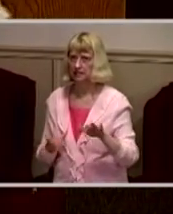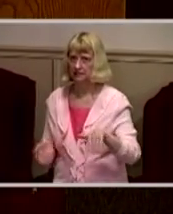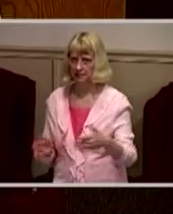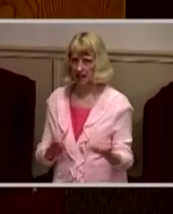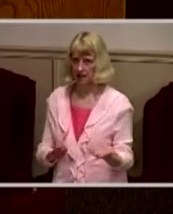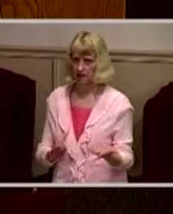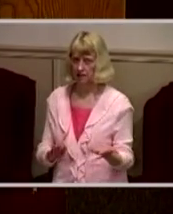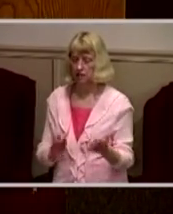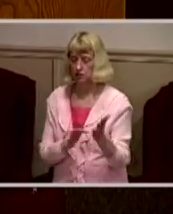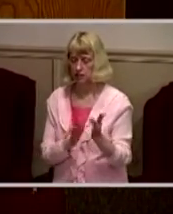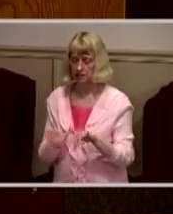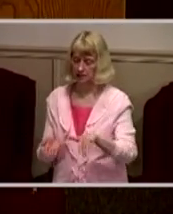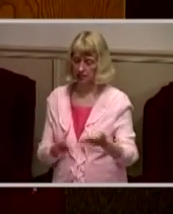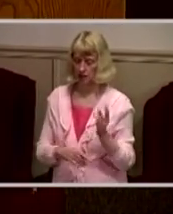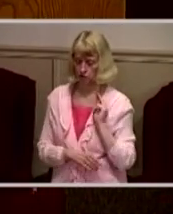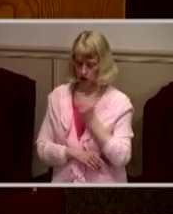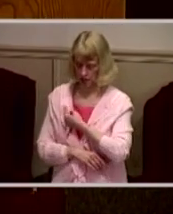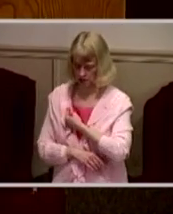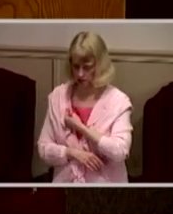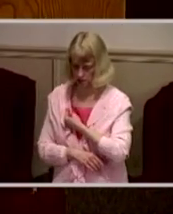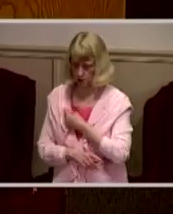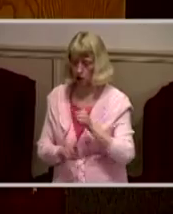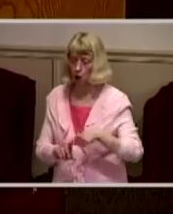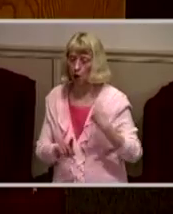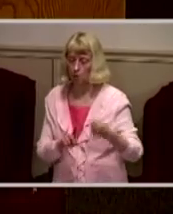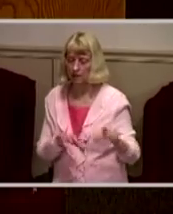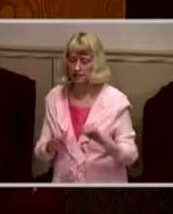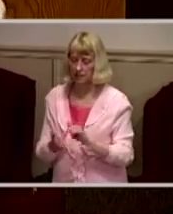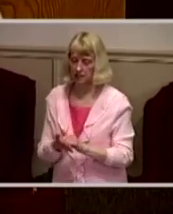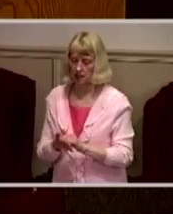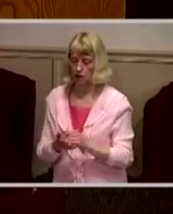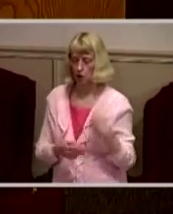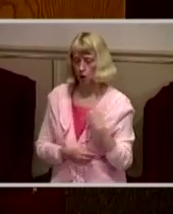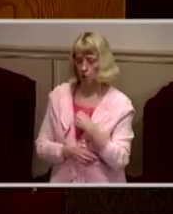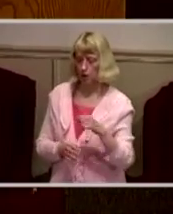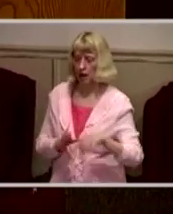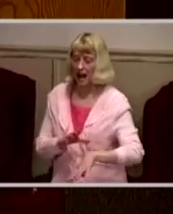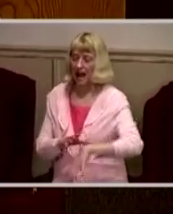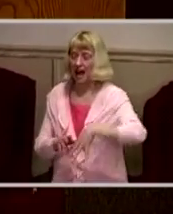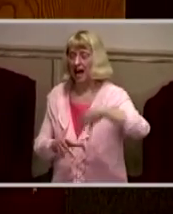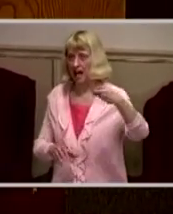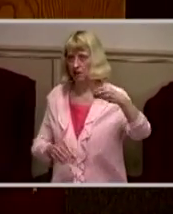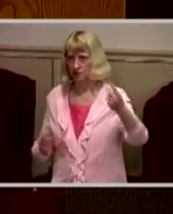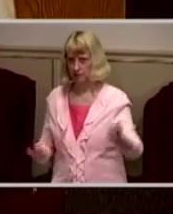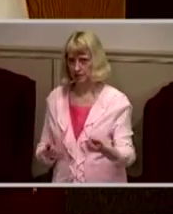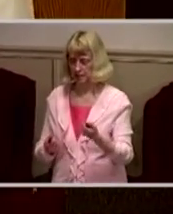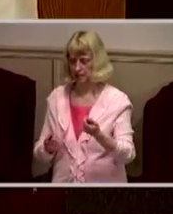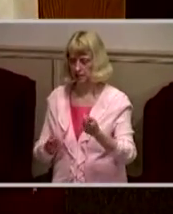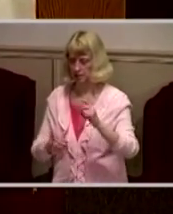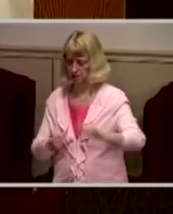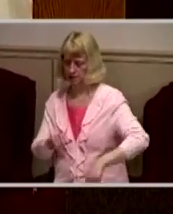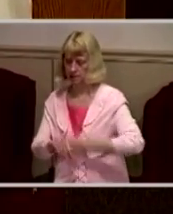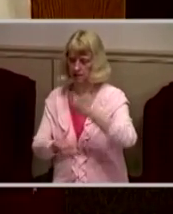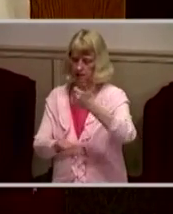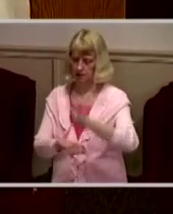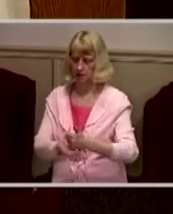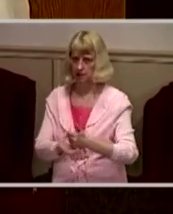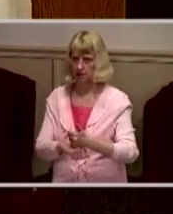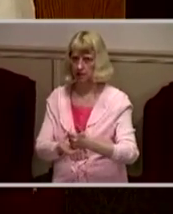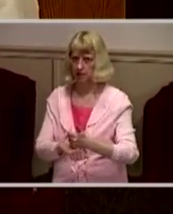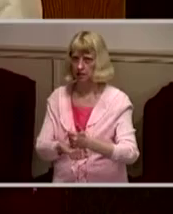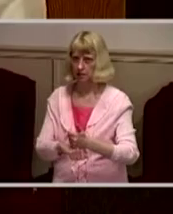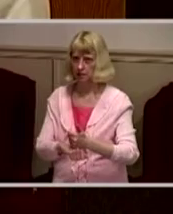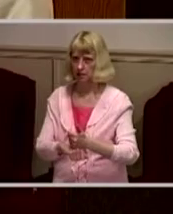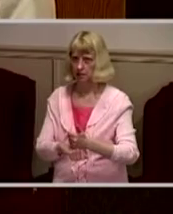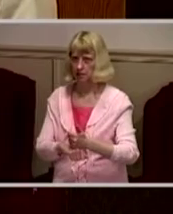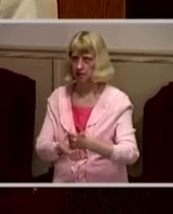Death. He died for us. And when He did that, He took us up out of the market of sin and set us on our tour